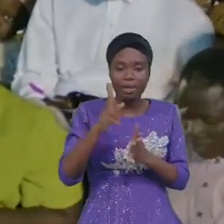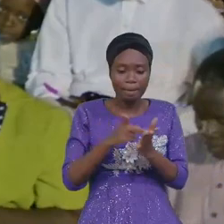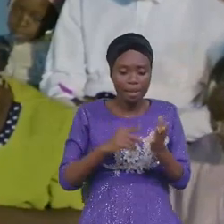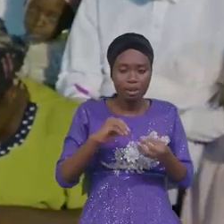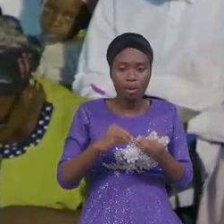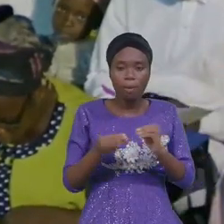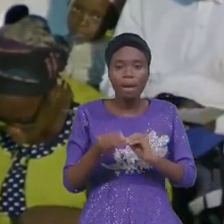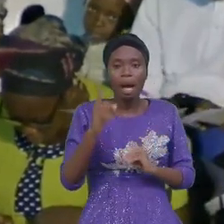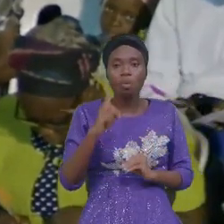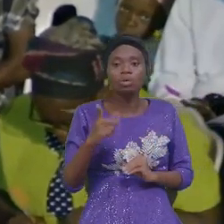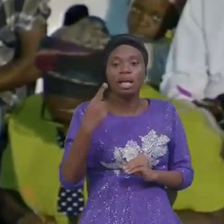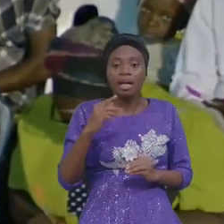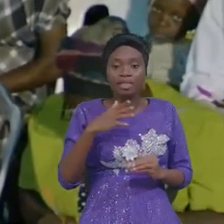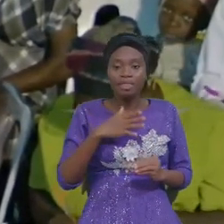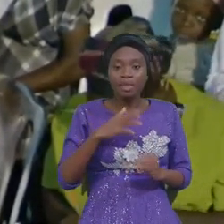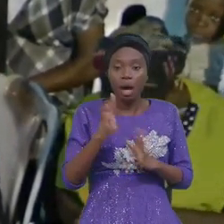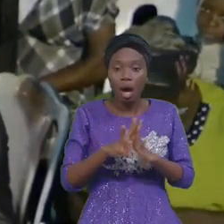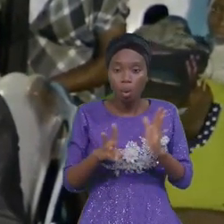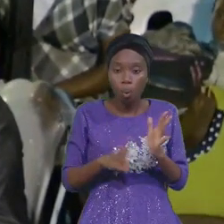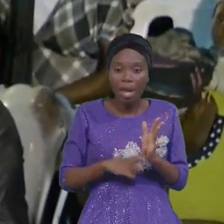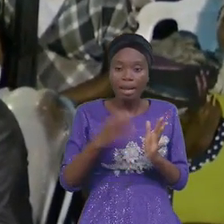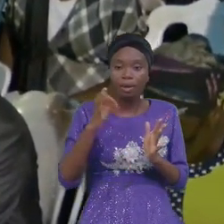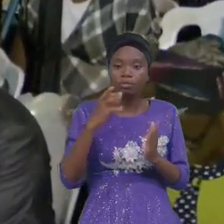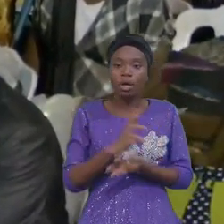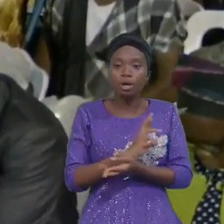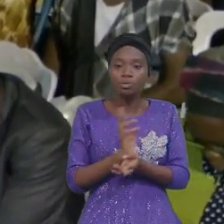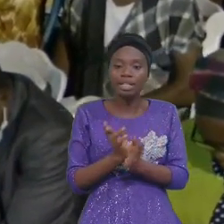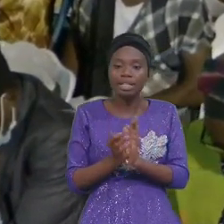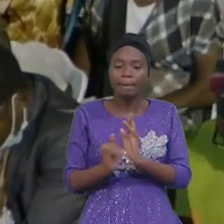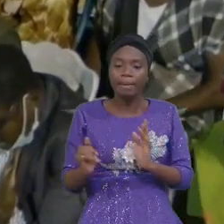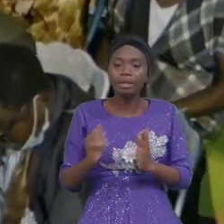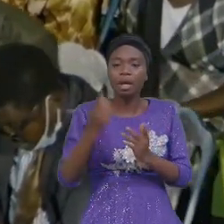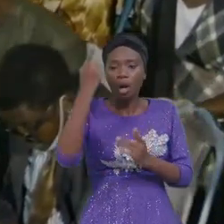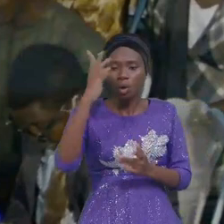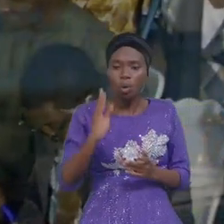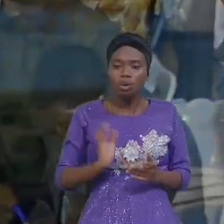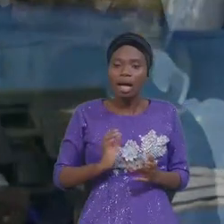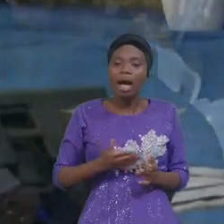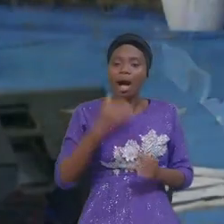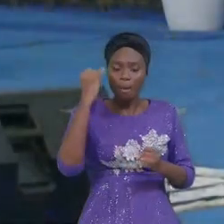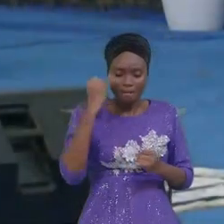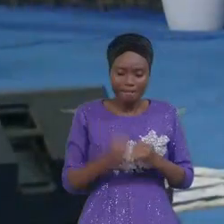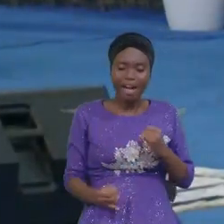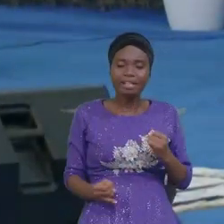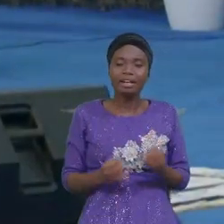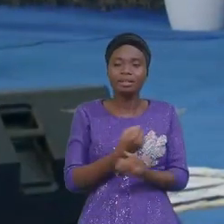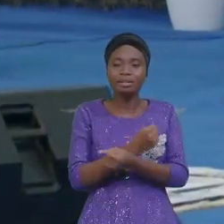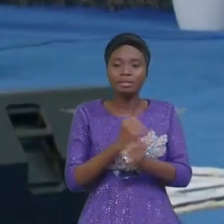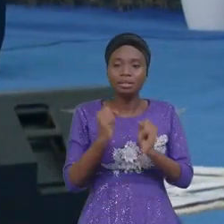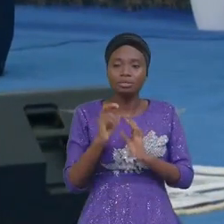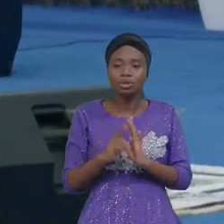the will of the redeeming God. What's that? Our final